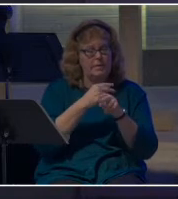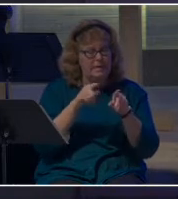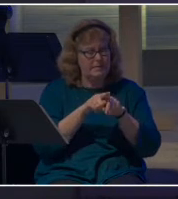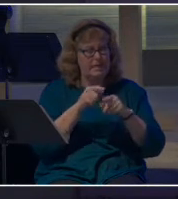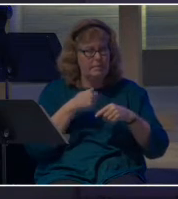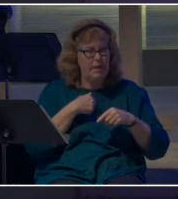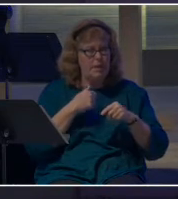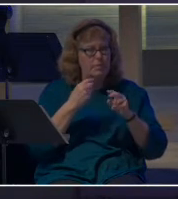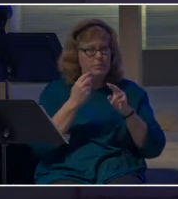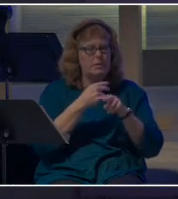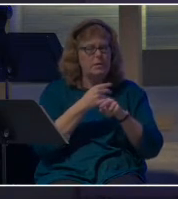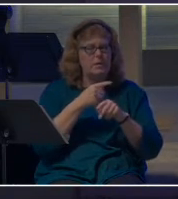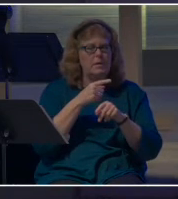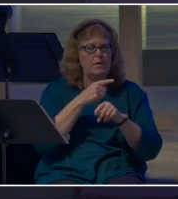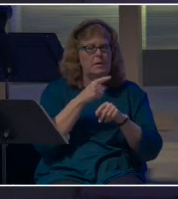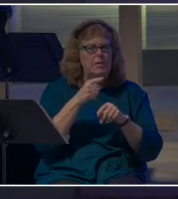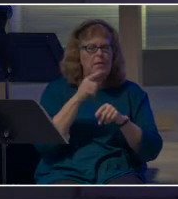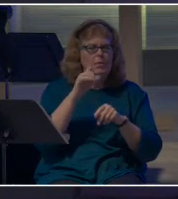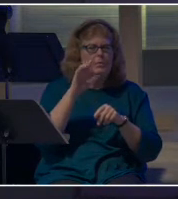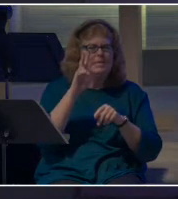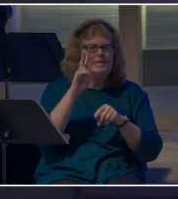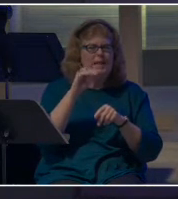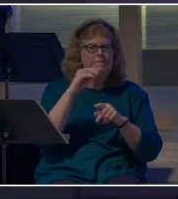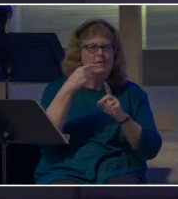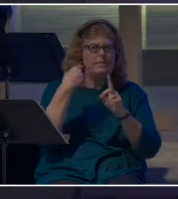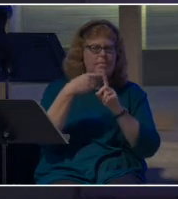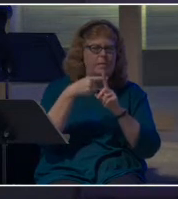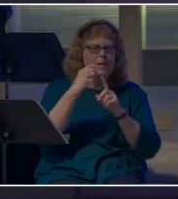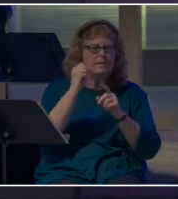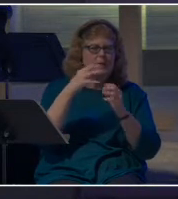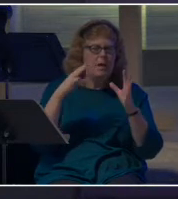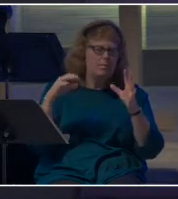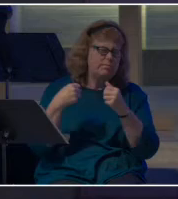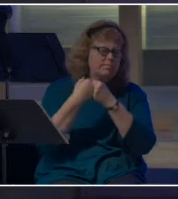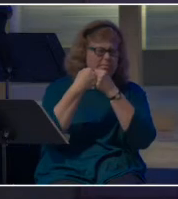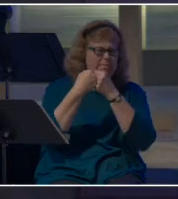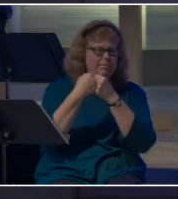on, that there was a 70-plus car pileup.